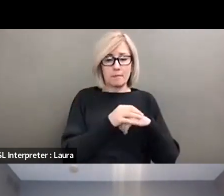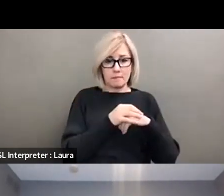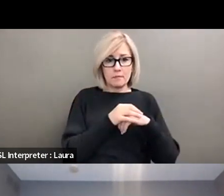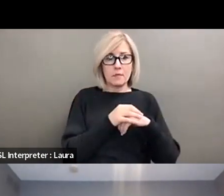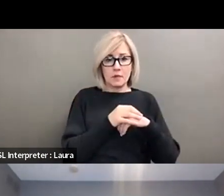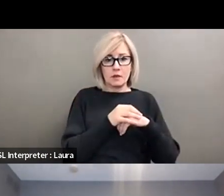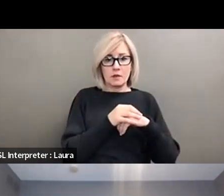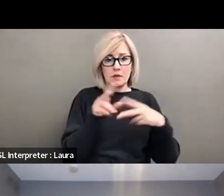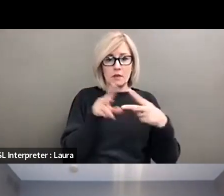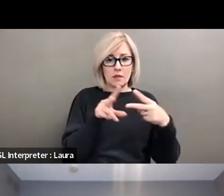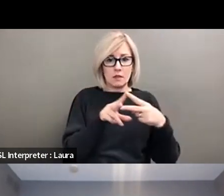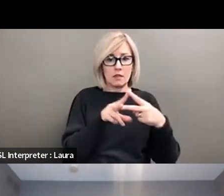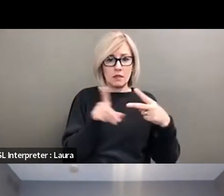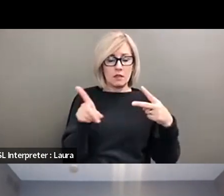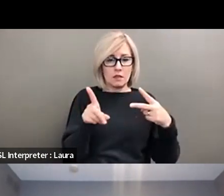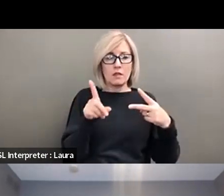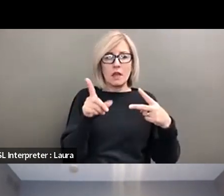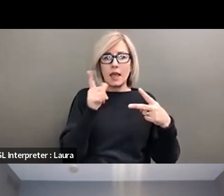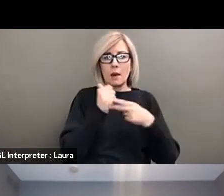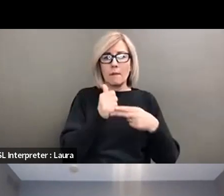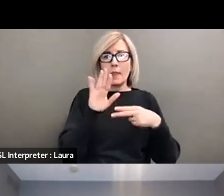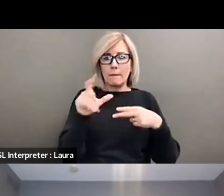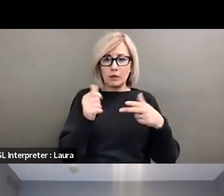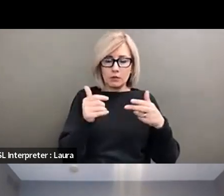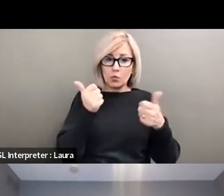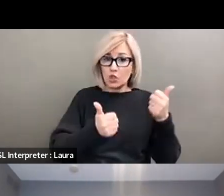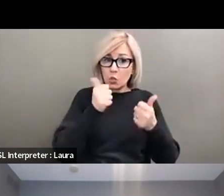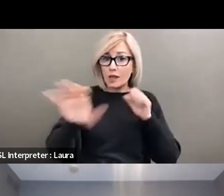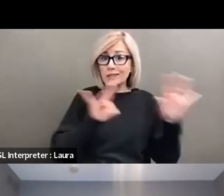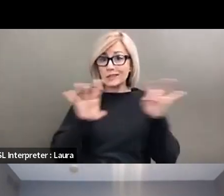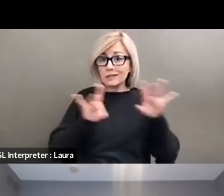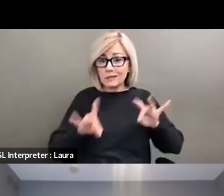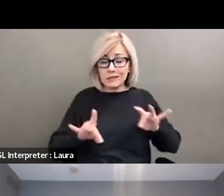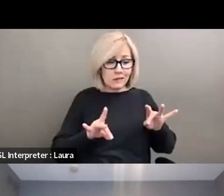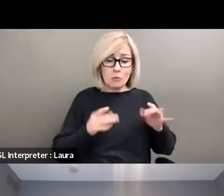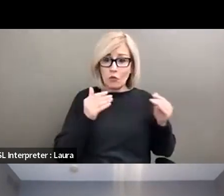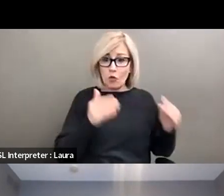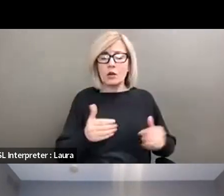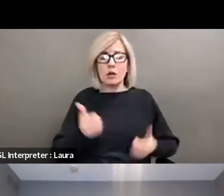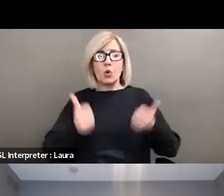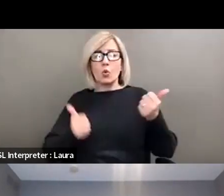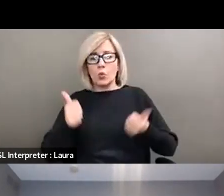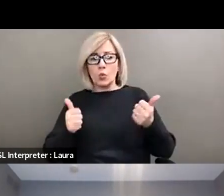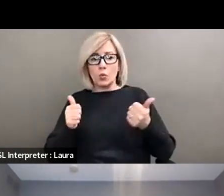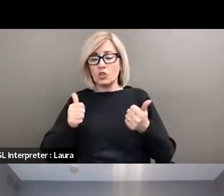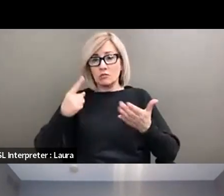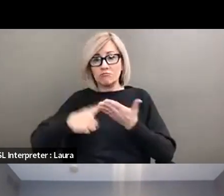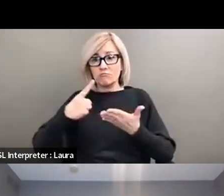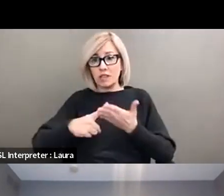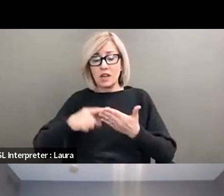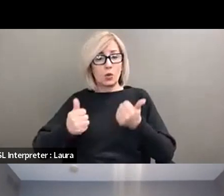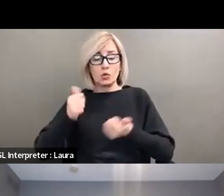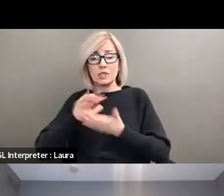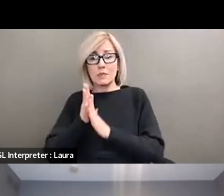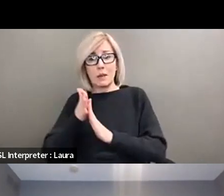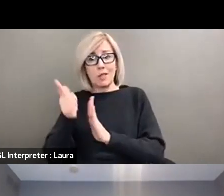they're the ones that decide what bills move forward, what bills get a hearing, what bills get to be debated on, and what bills become law.